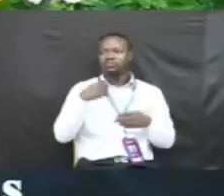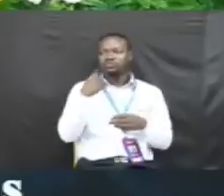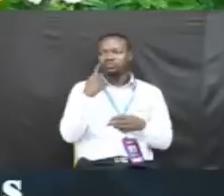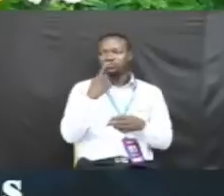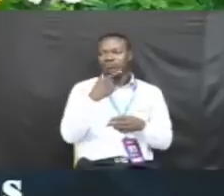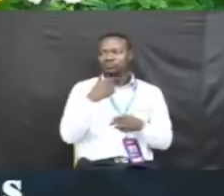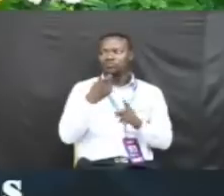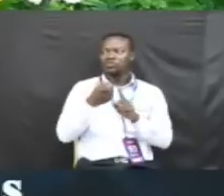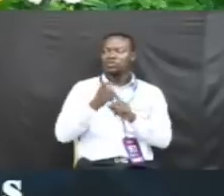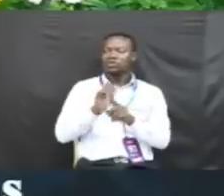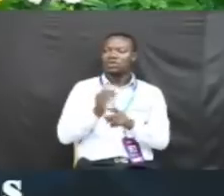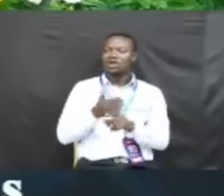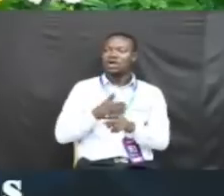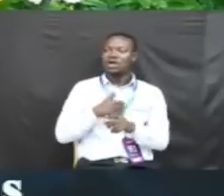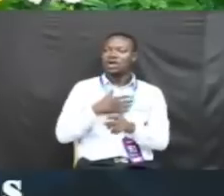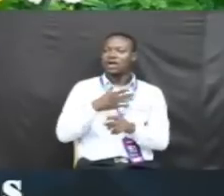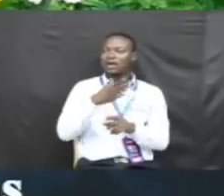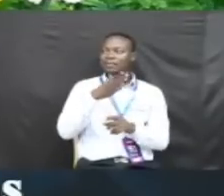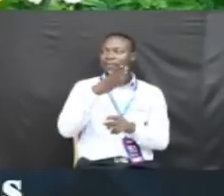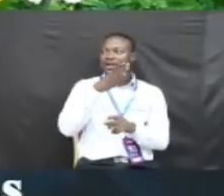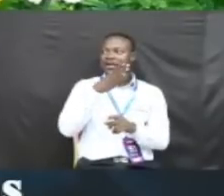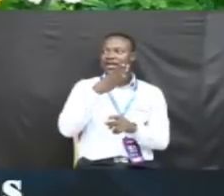who from